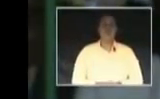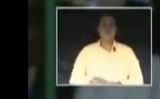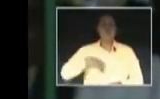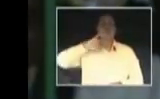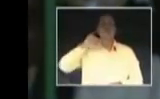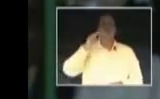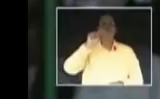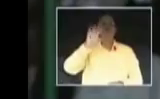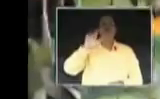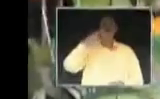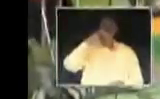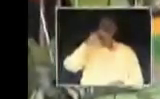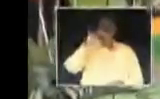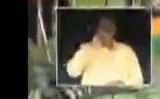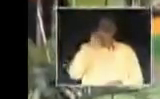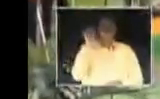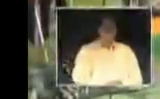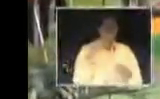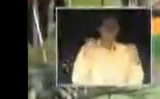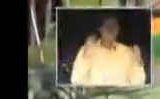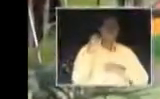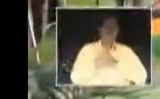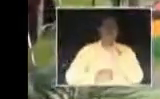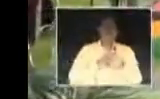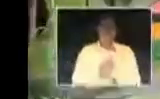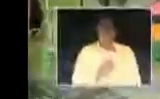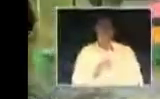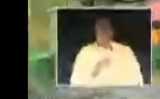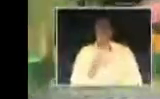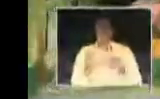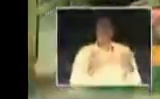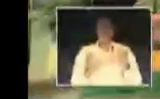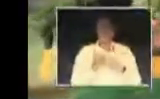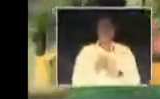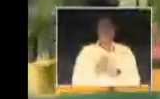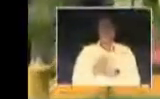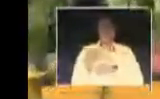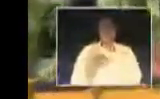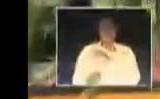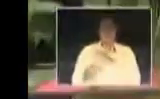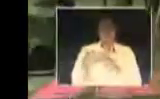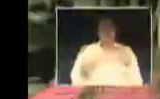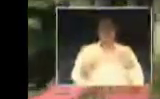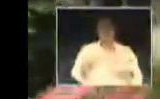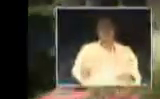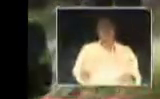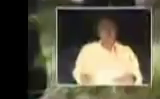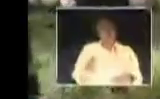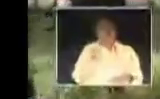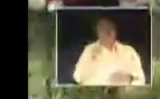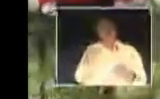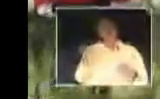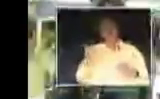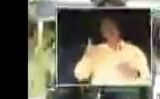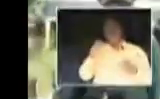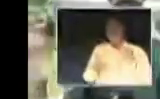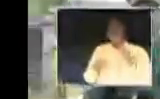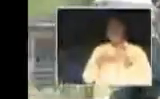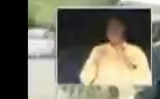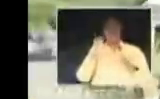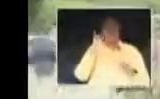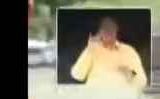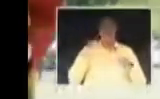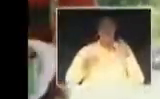Justice Pusey has rendered many years of distinguished service as a parish court judge and a puisne judge. He assisted in spearheading